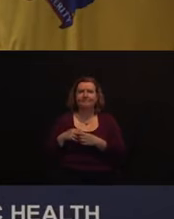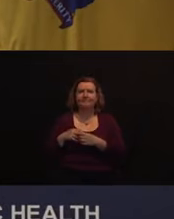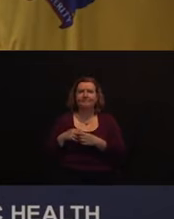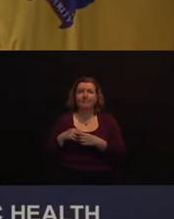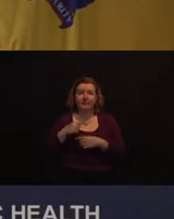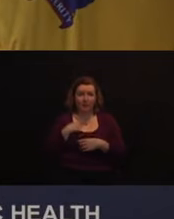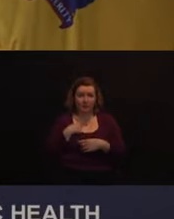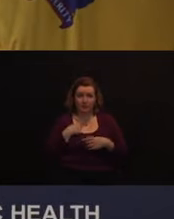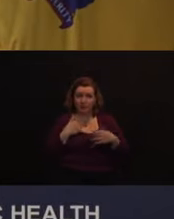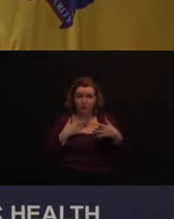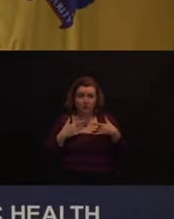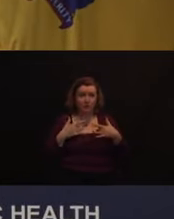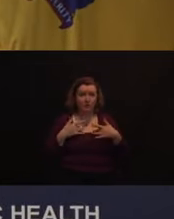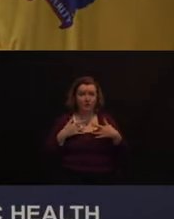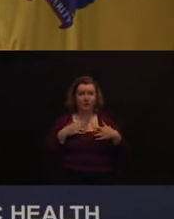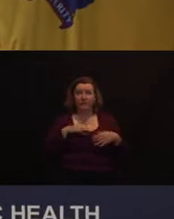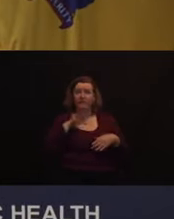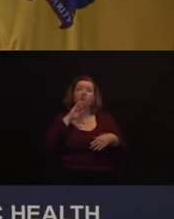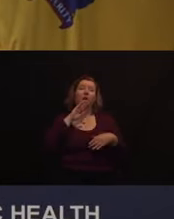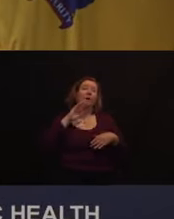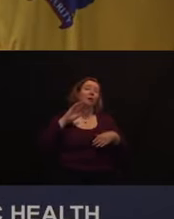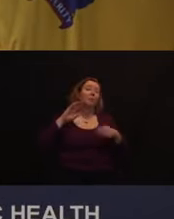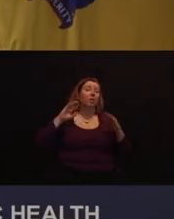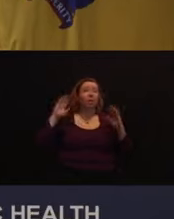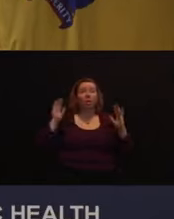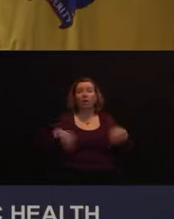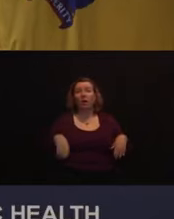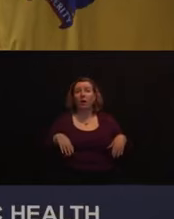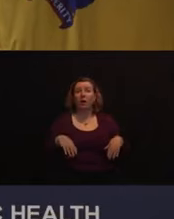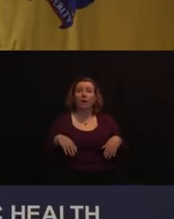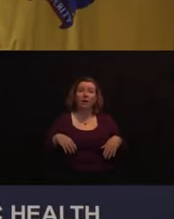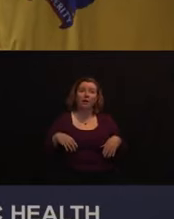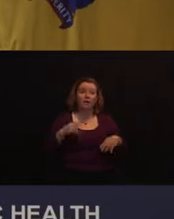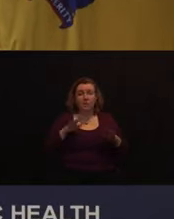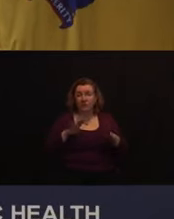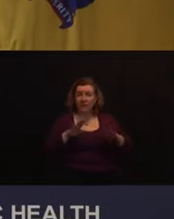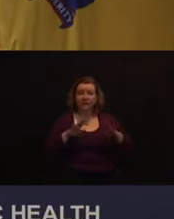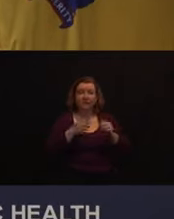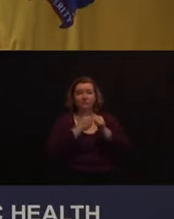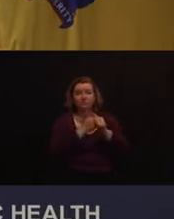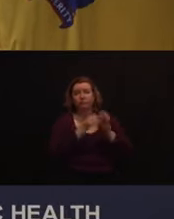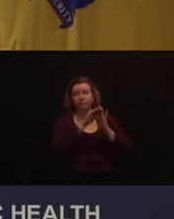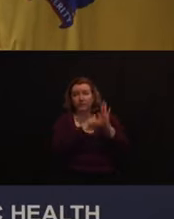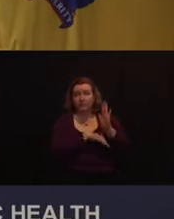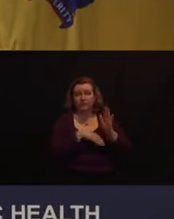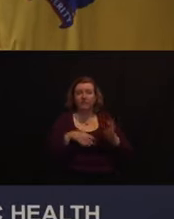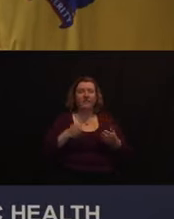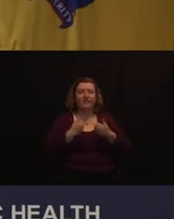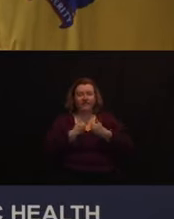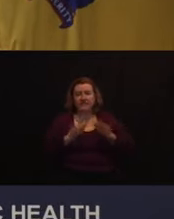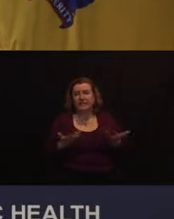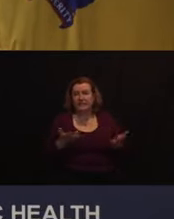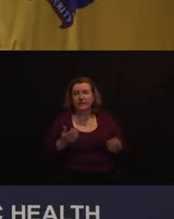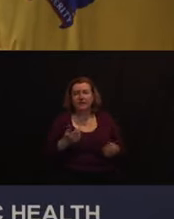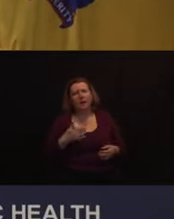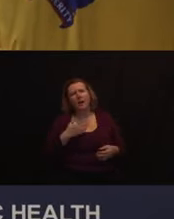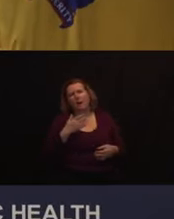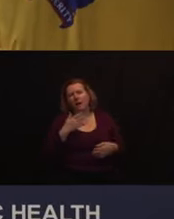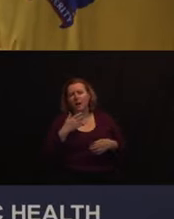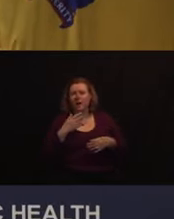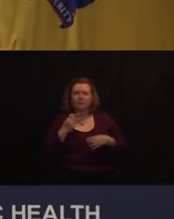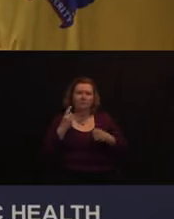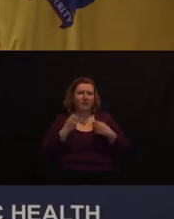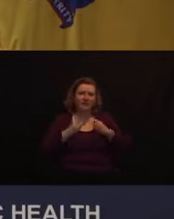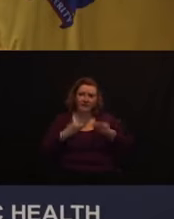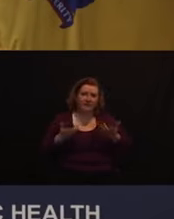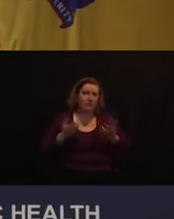up? I have to say this, fed up or don't behave. I think fatigue is something that I would prefer to say, because I think a lot of really good-natured people are sick and tired